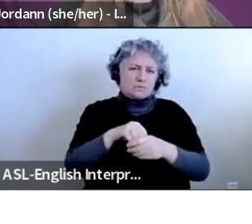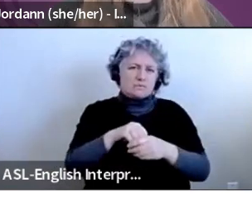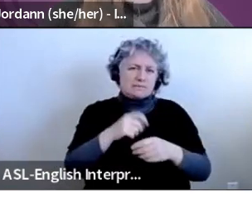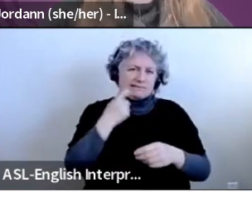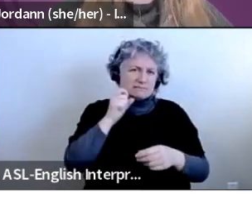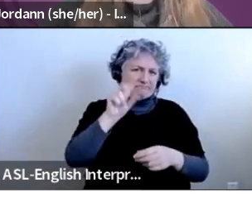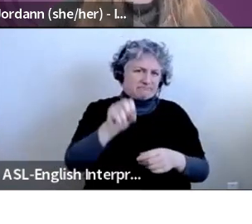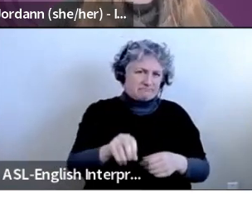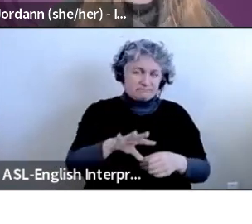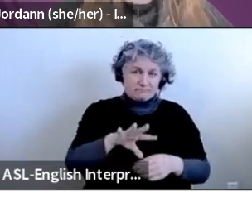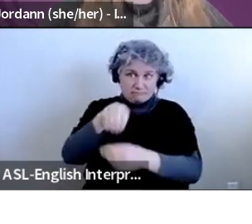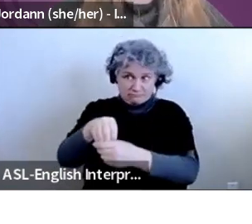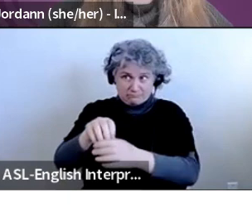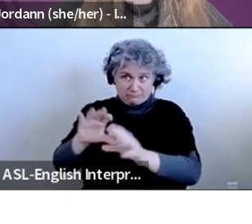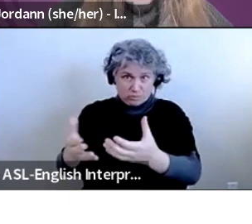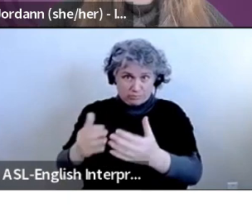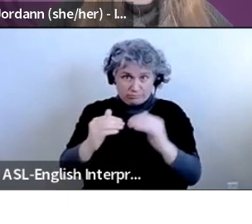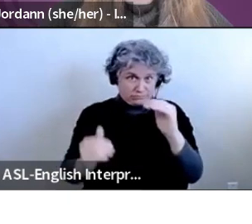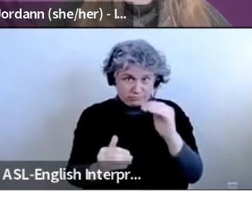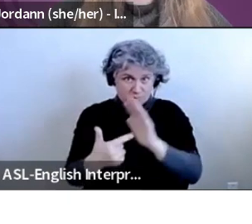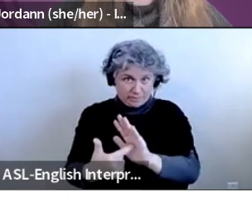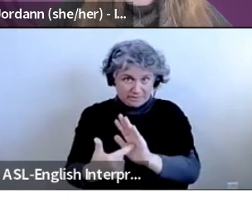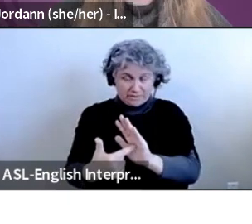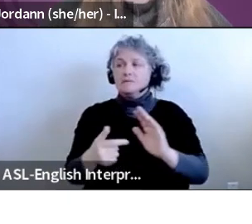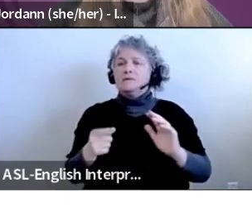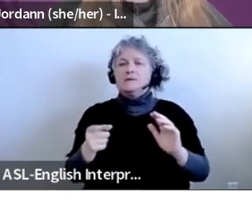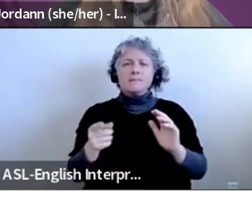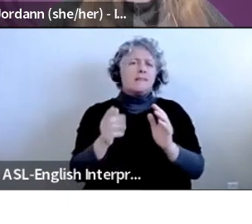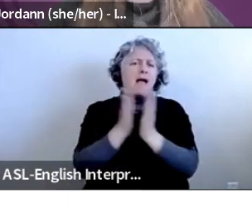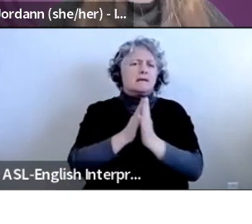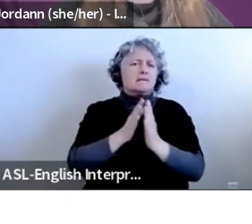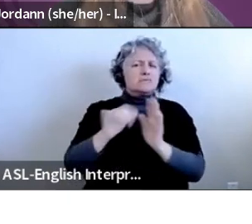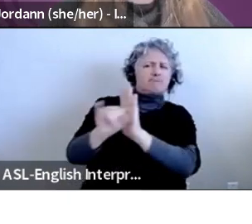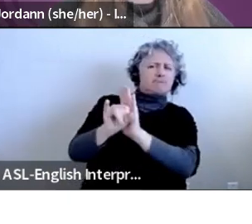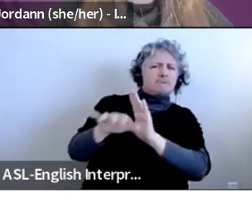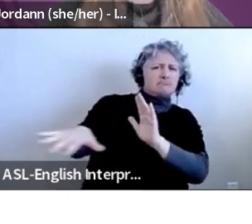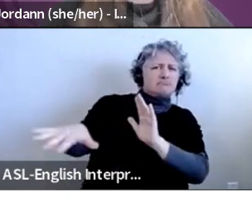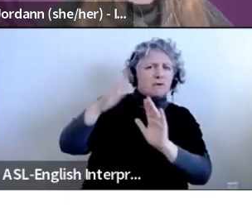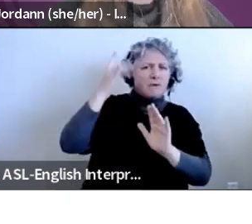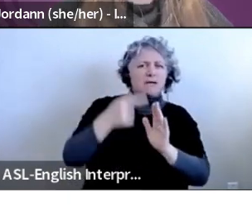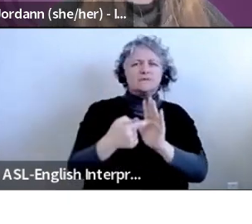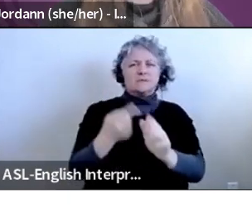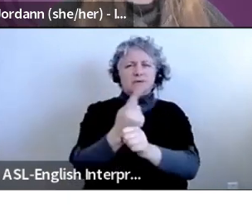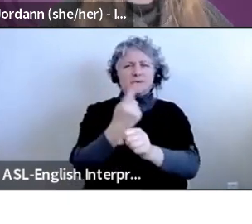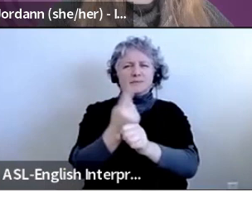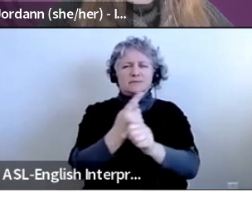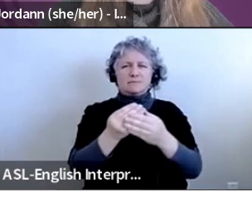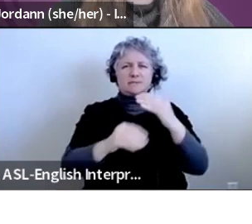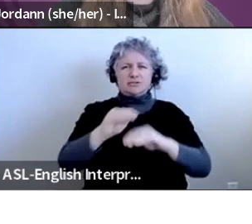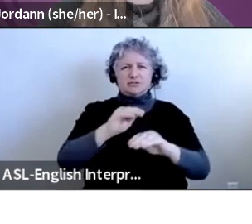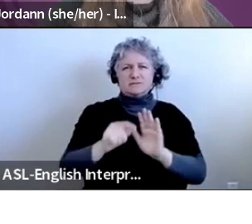question, do you belong to one of the underrepresented groups? And again, we ask that just so we can show you the proper budget and you get